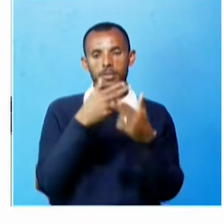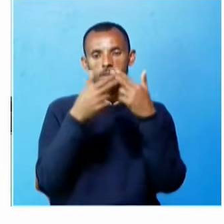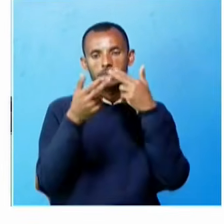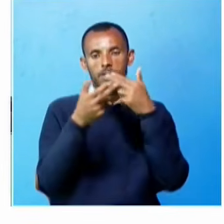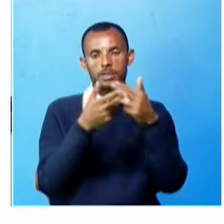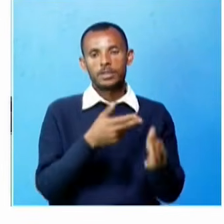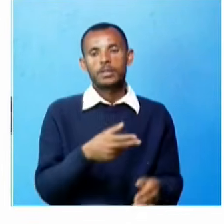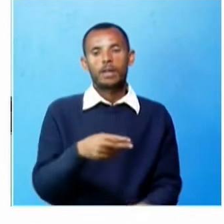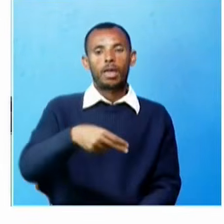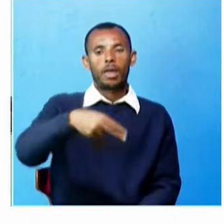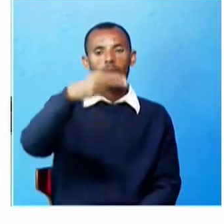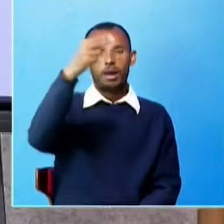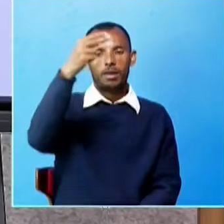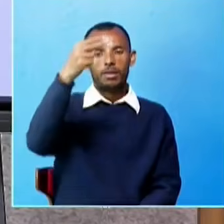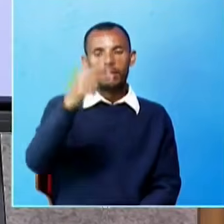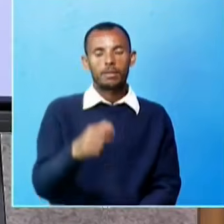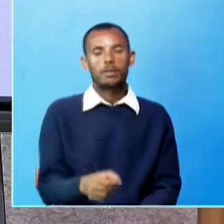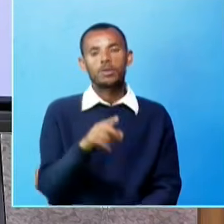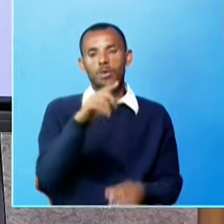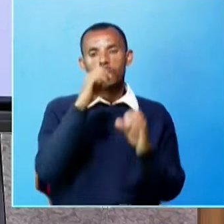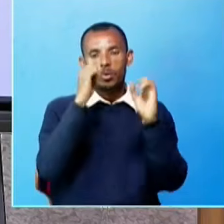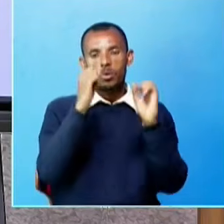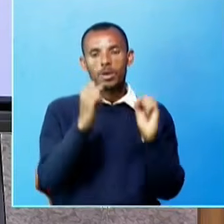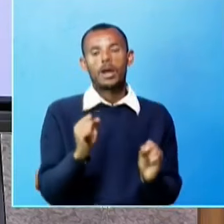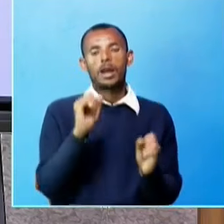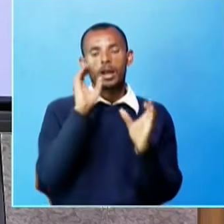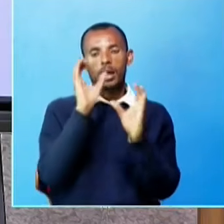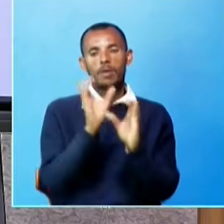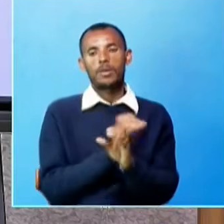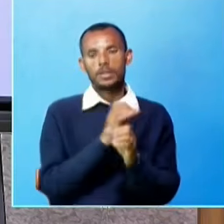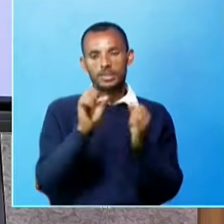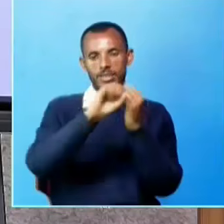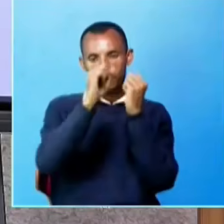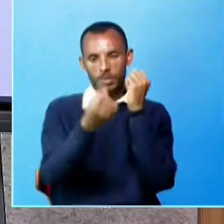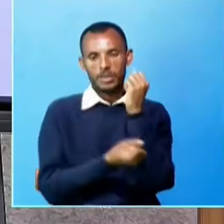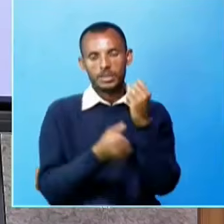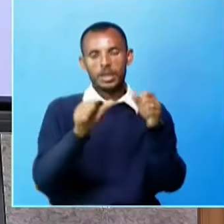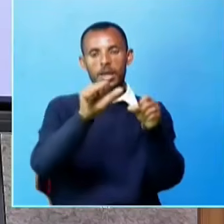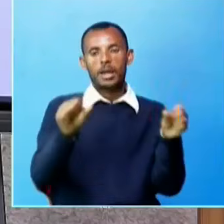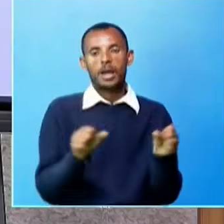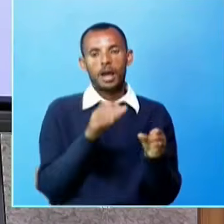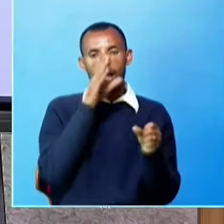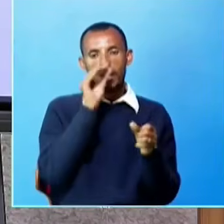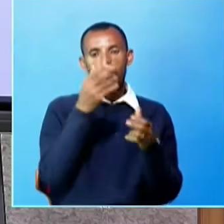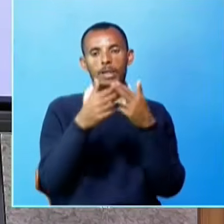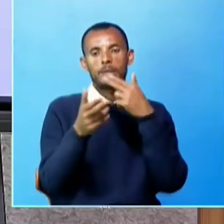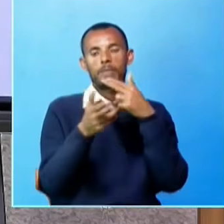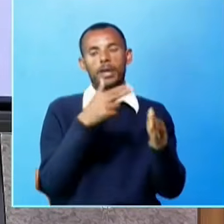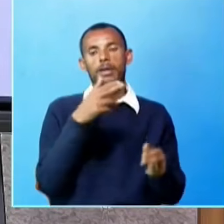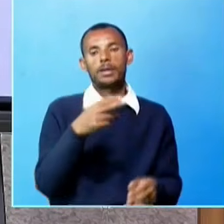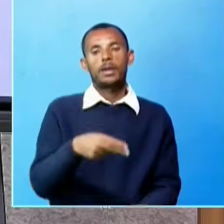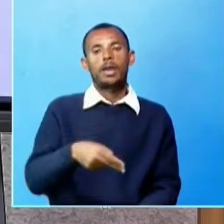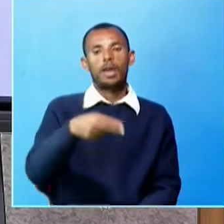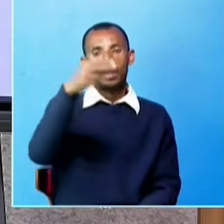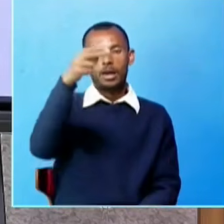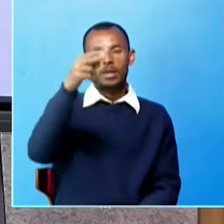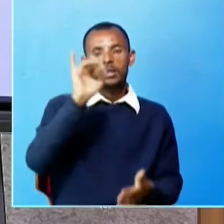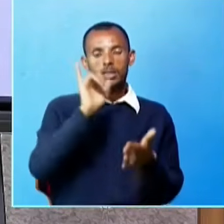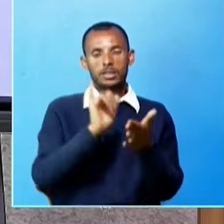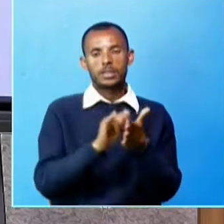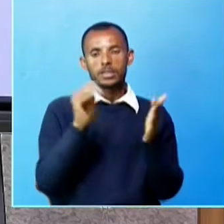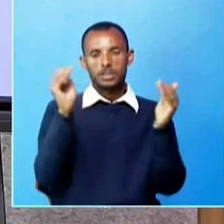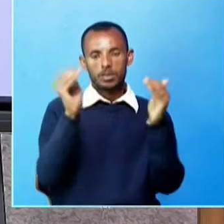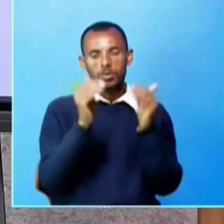times height. Okay, you can calculate the base area and multiply by height. That gives